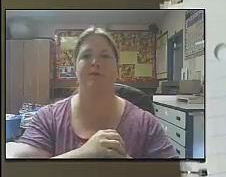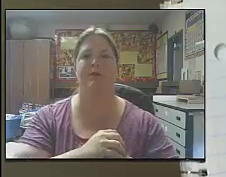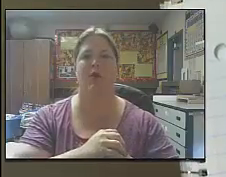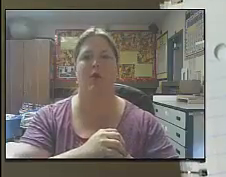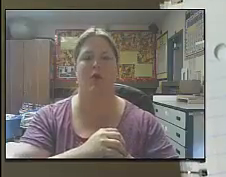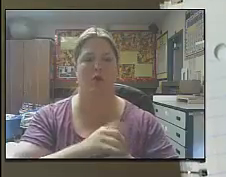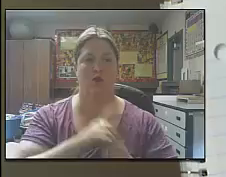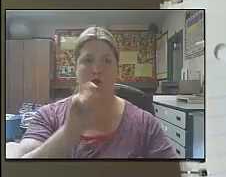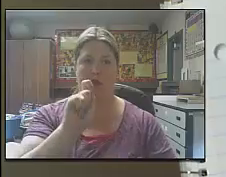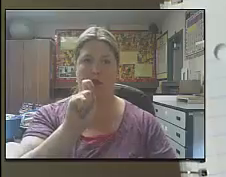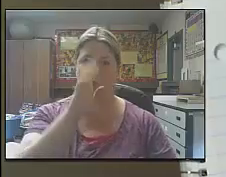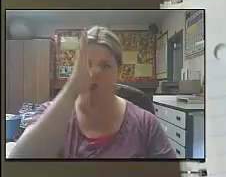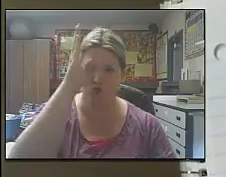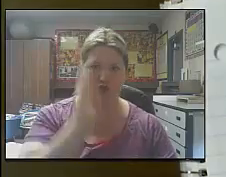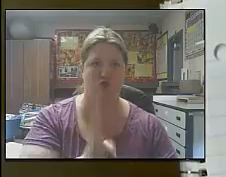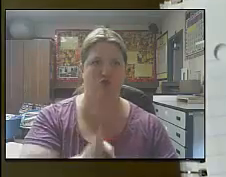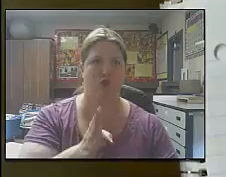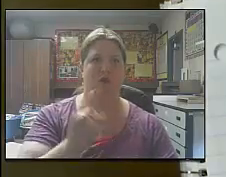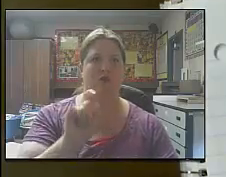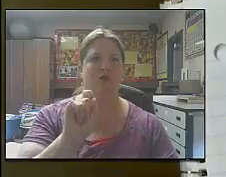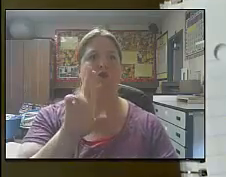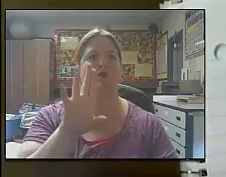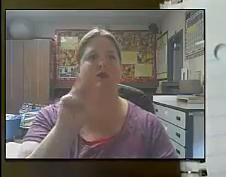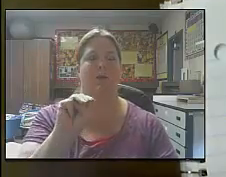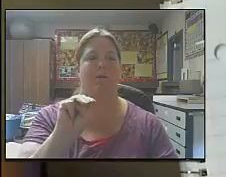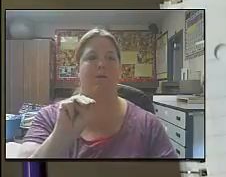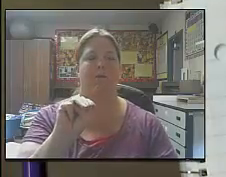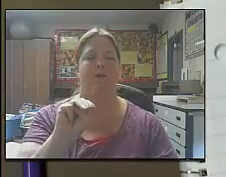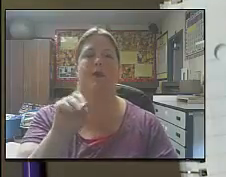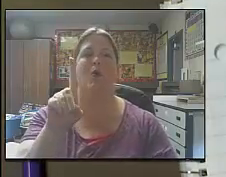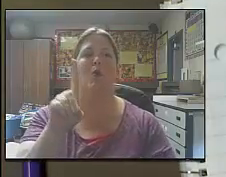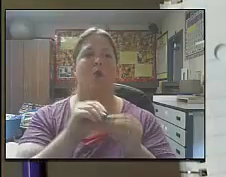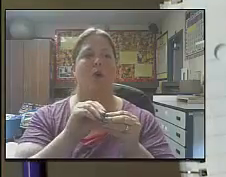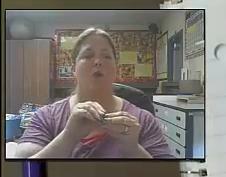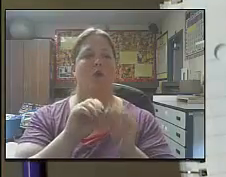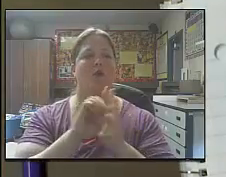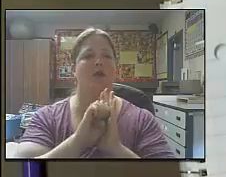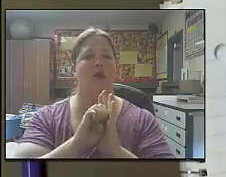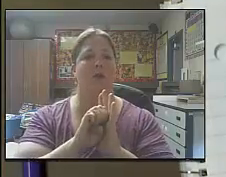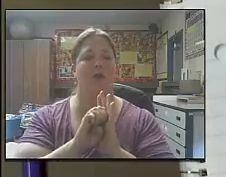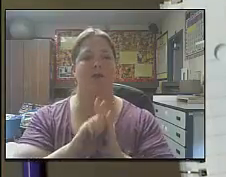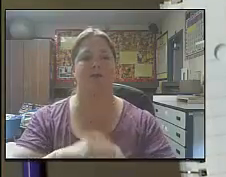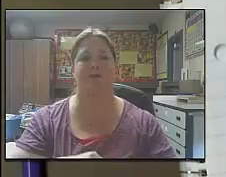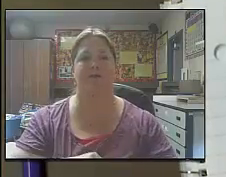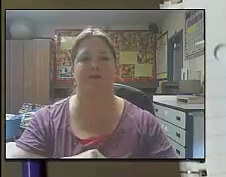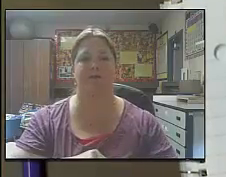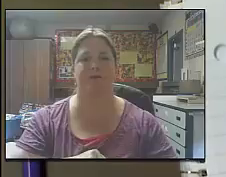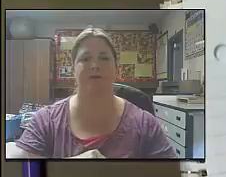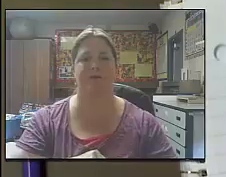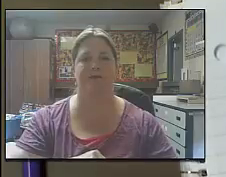decimal straight into your sum. One more example.